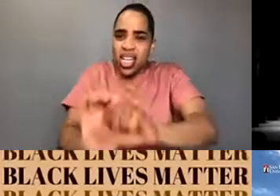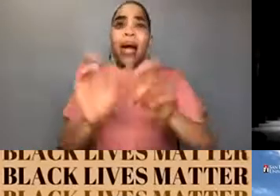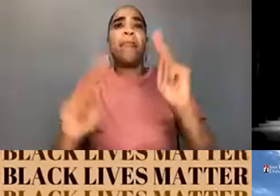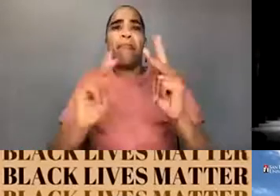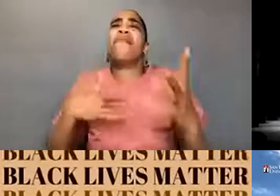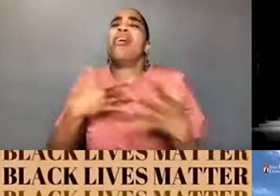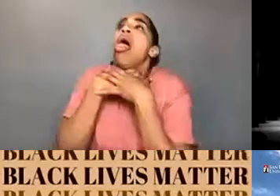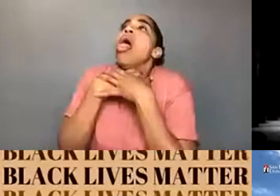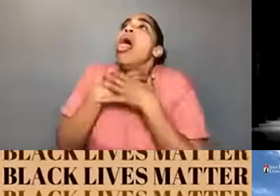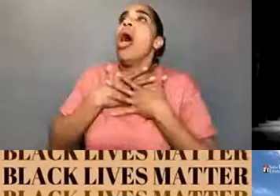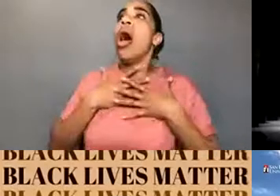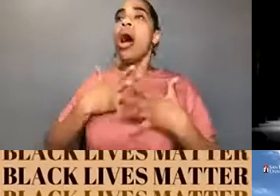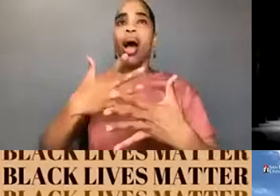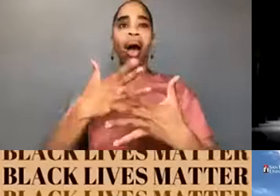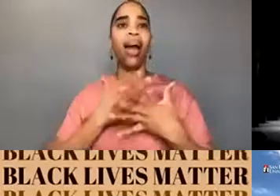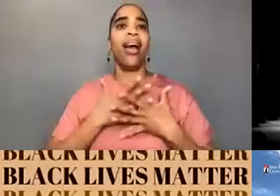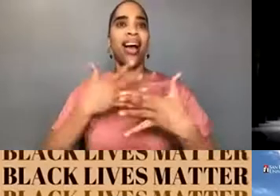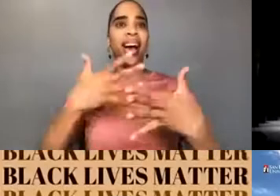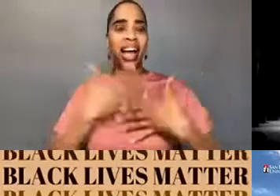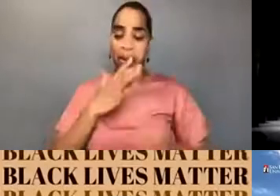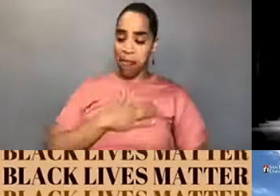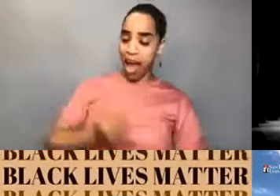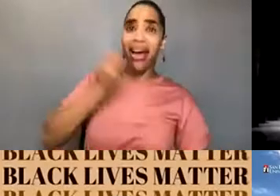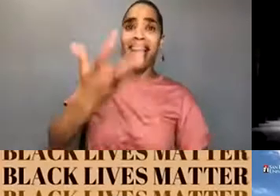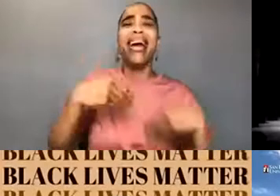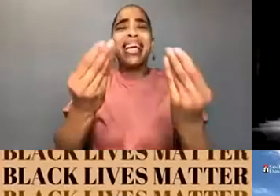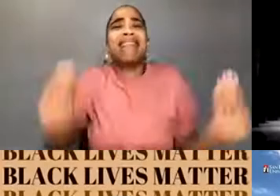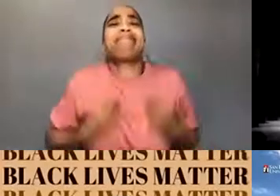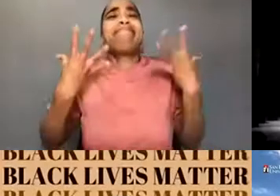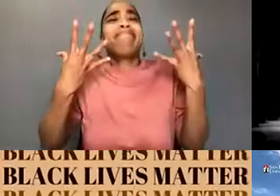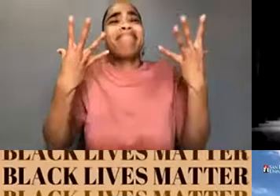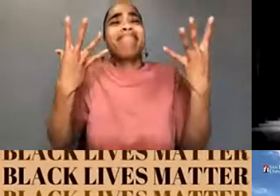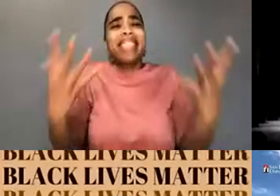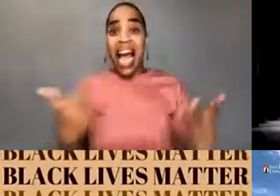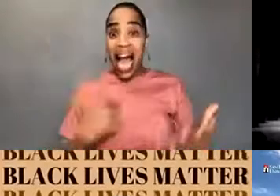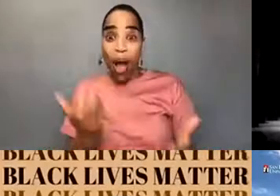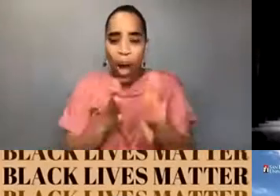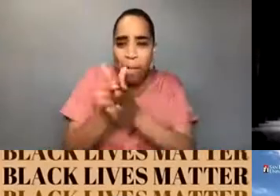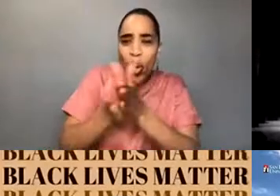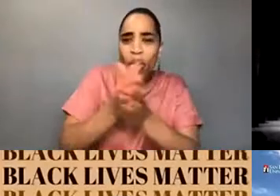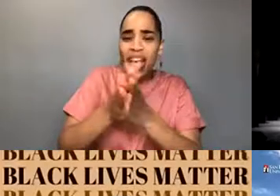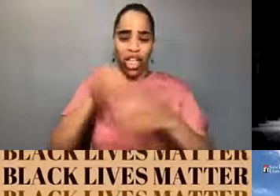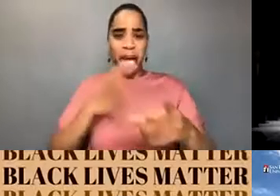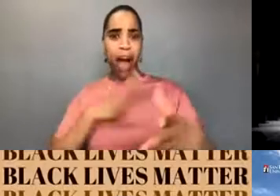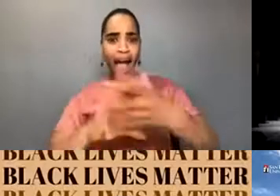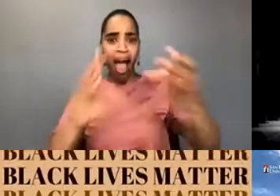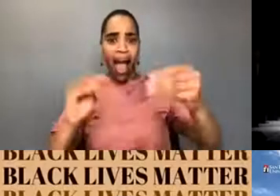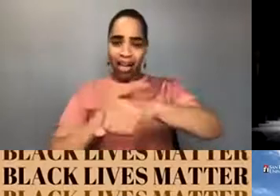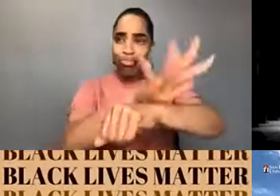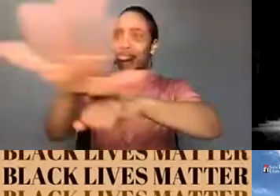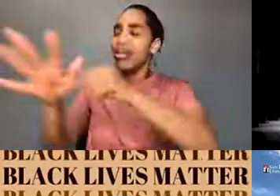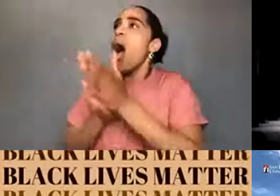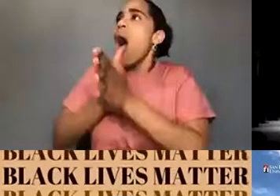choking. I want my words of inspiration to inspire somebody else to be inspirational. I want the motivation in my voice to motivate somebody else